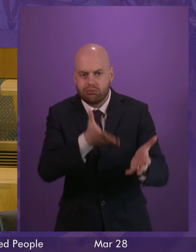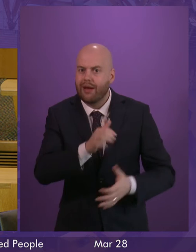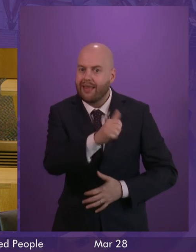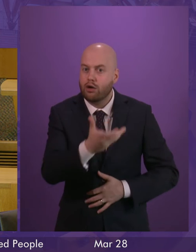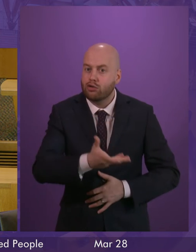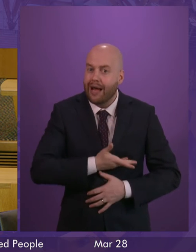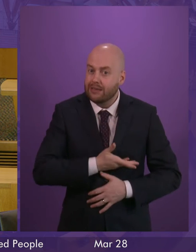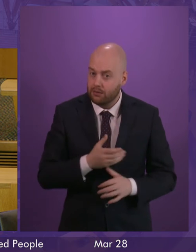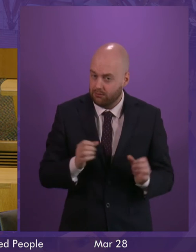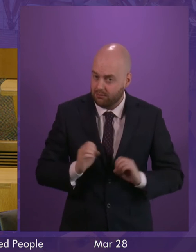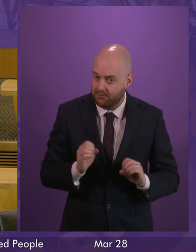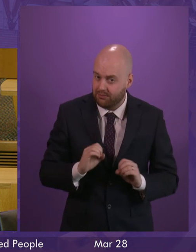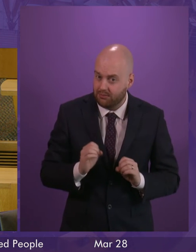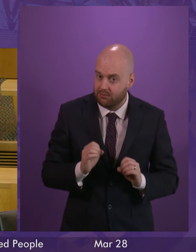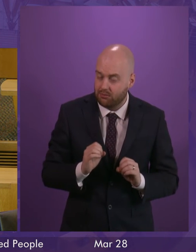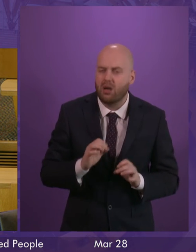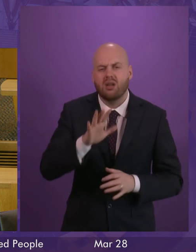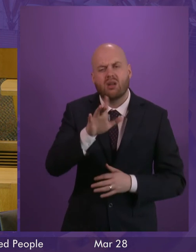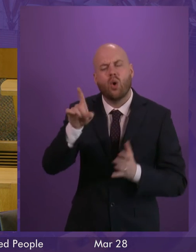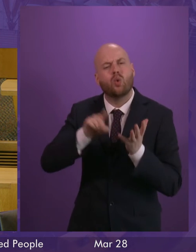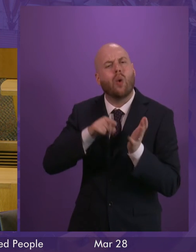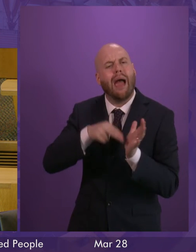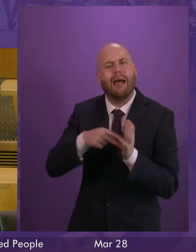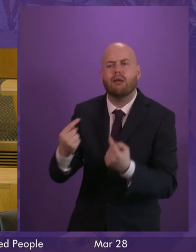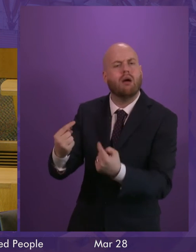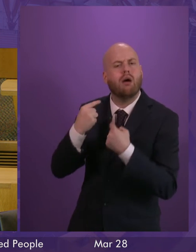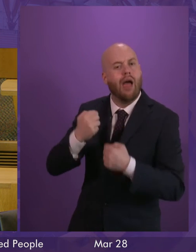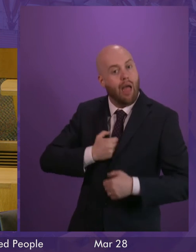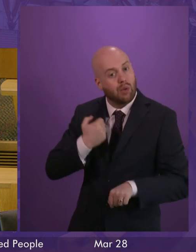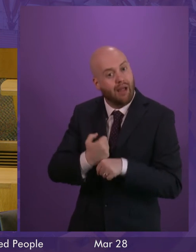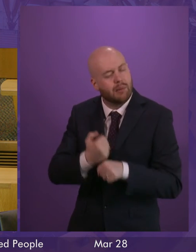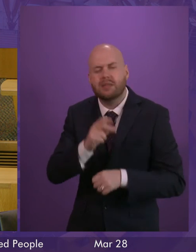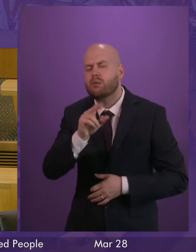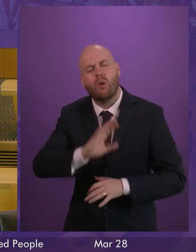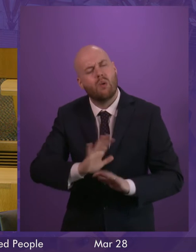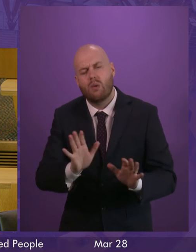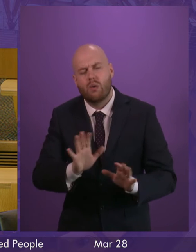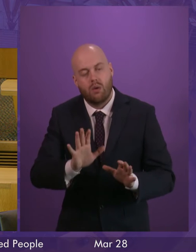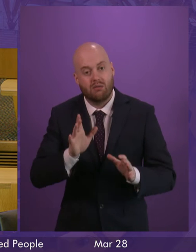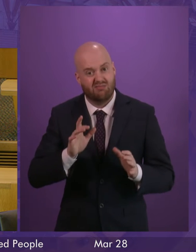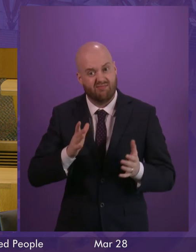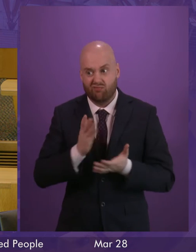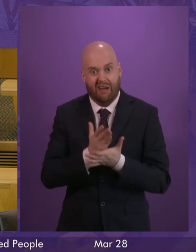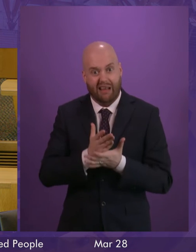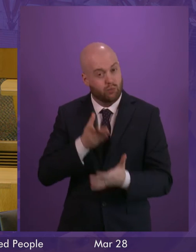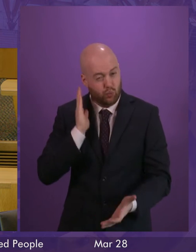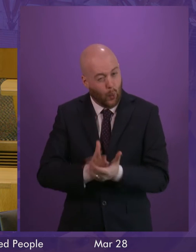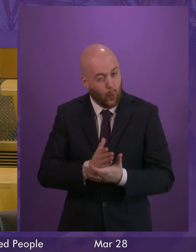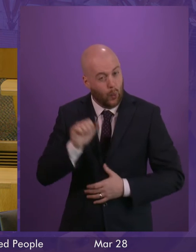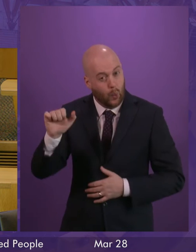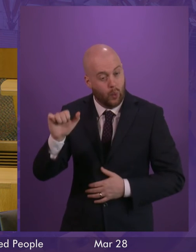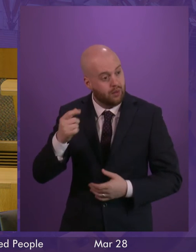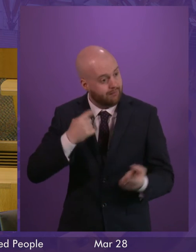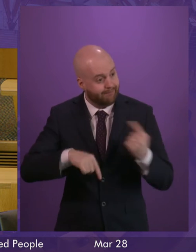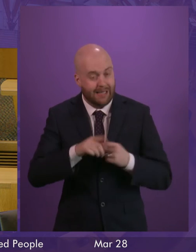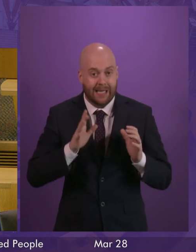That's not an assault on our government. That's an assault on all of us. That's something, a challenge that we should all heed, absolutely. And that's due in part to the